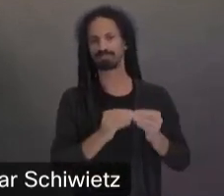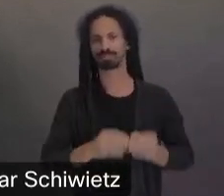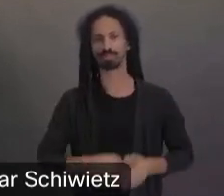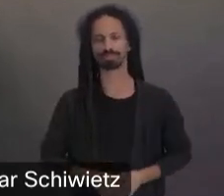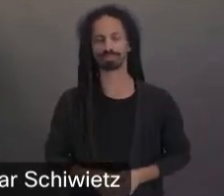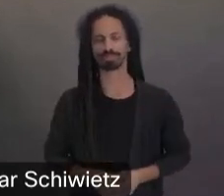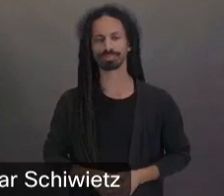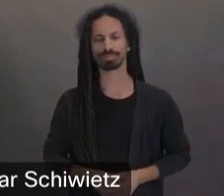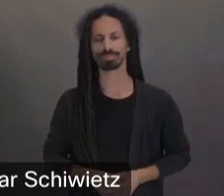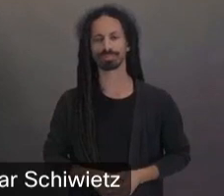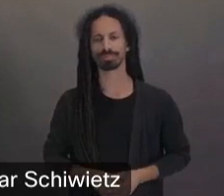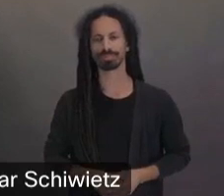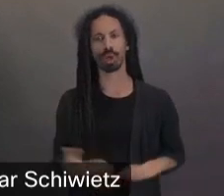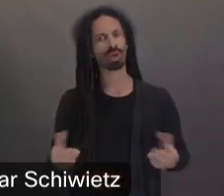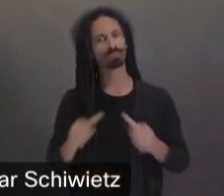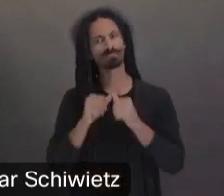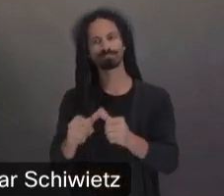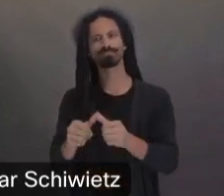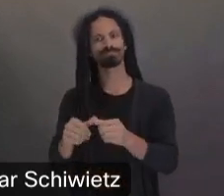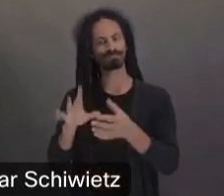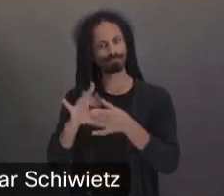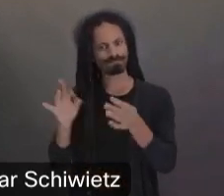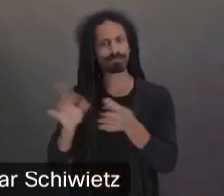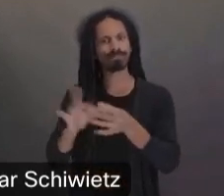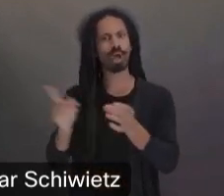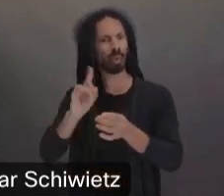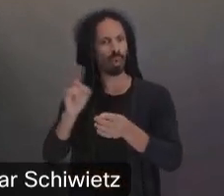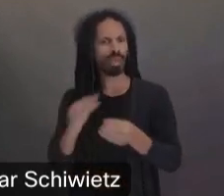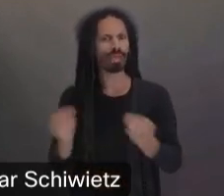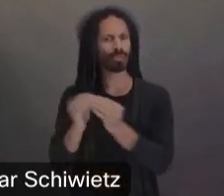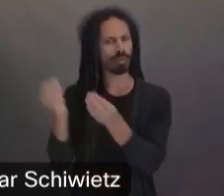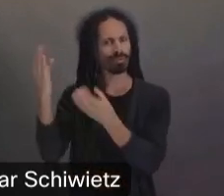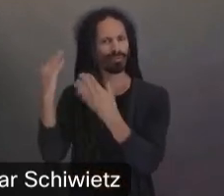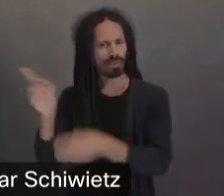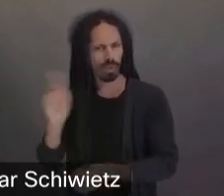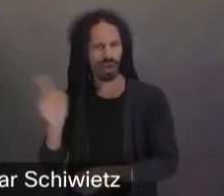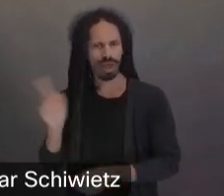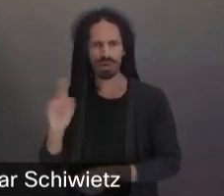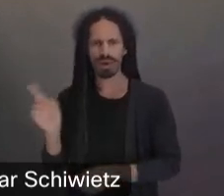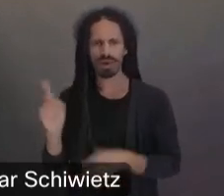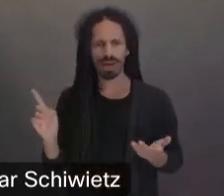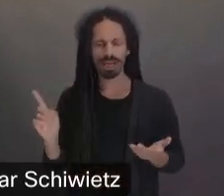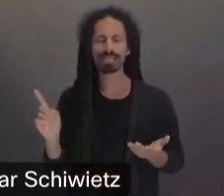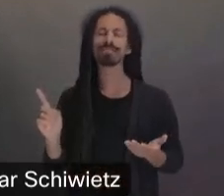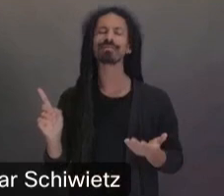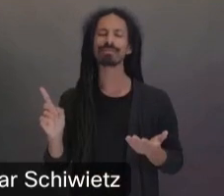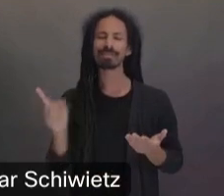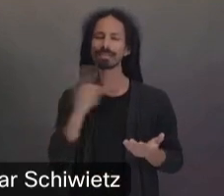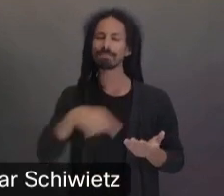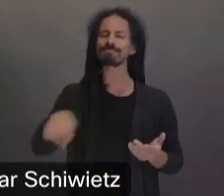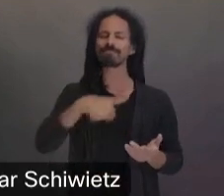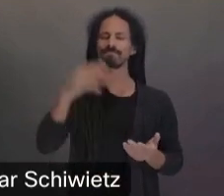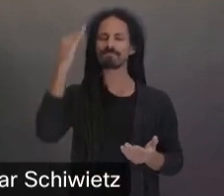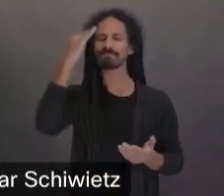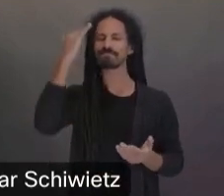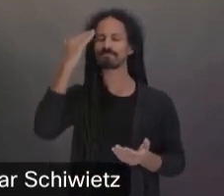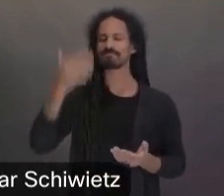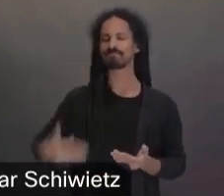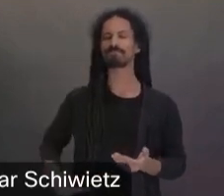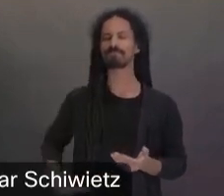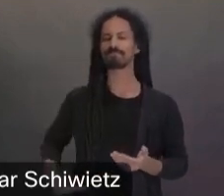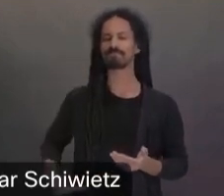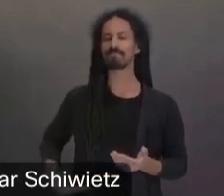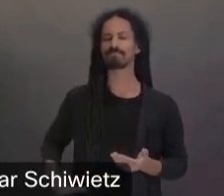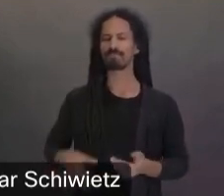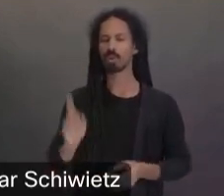So I keep on talking about where can we find more information? So you might already have a sense of what the answer is to this